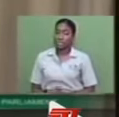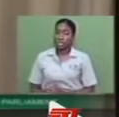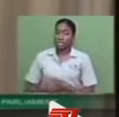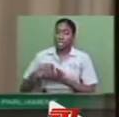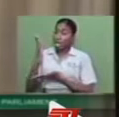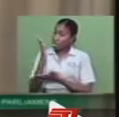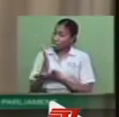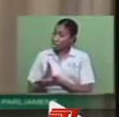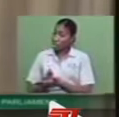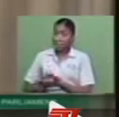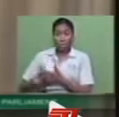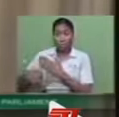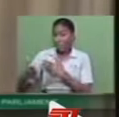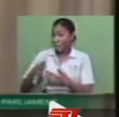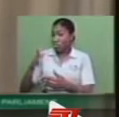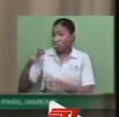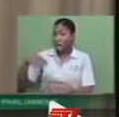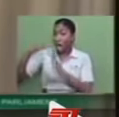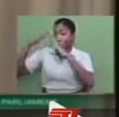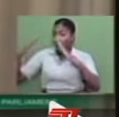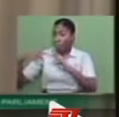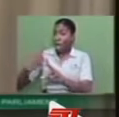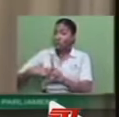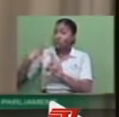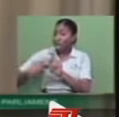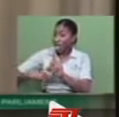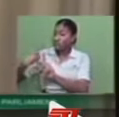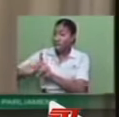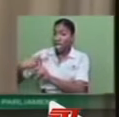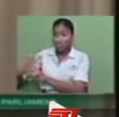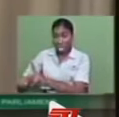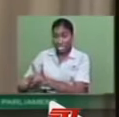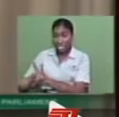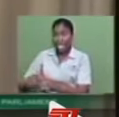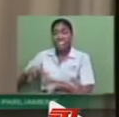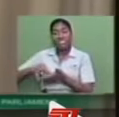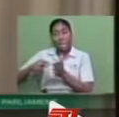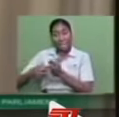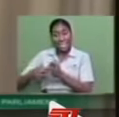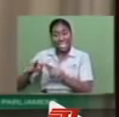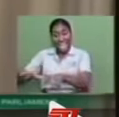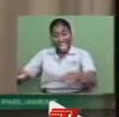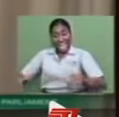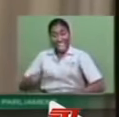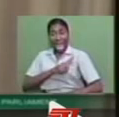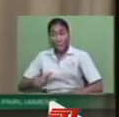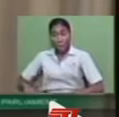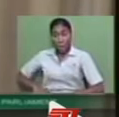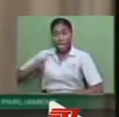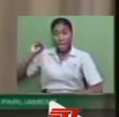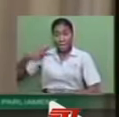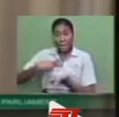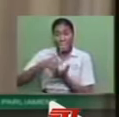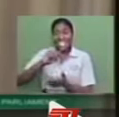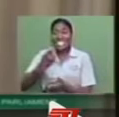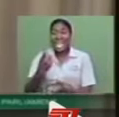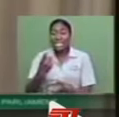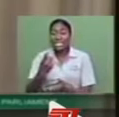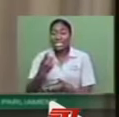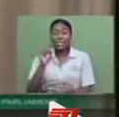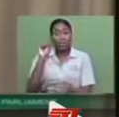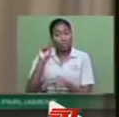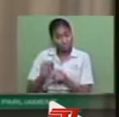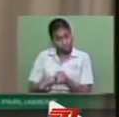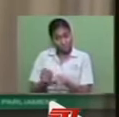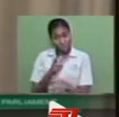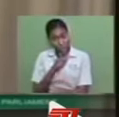note, the landlord will be required to pay property tax as the owner of the property. But whom do you think that